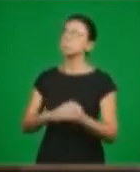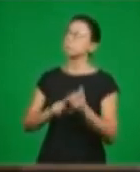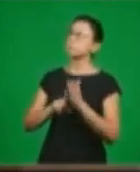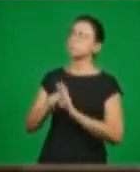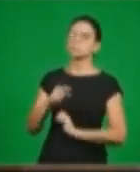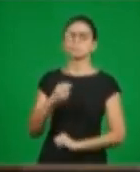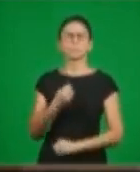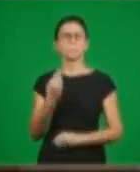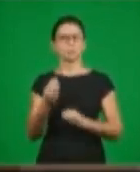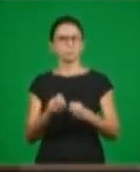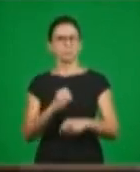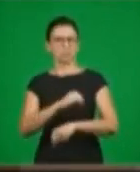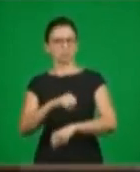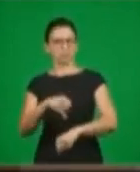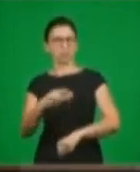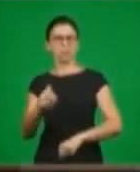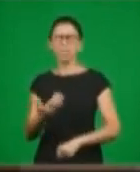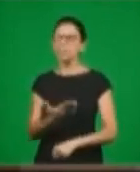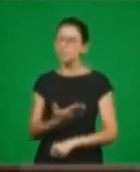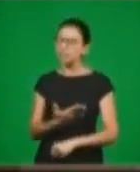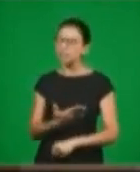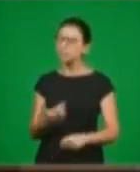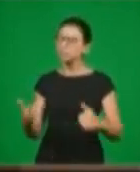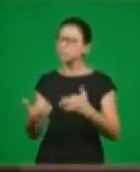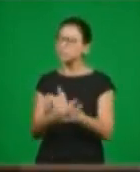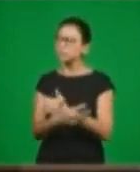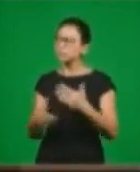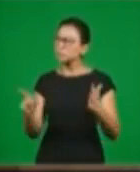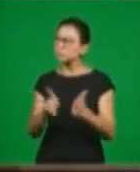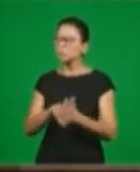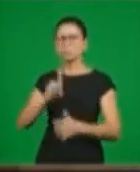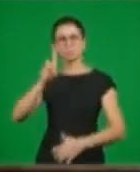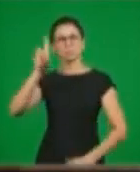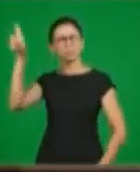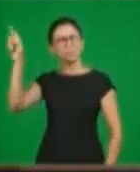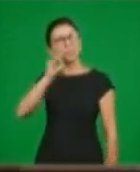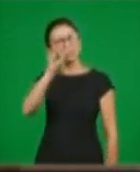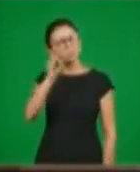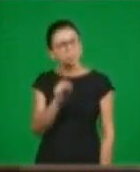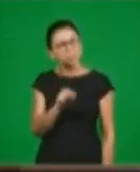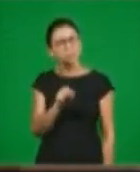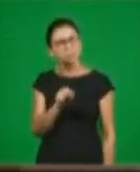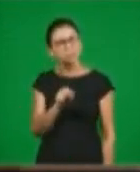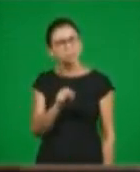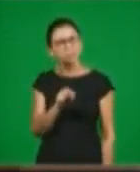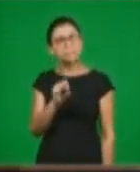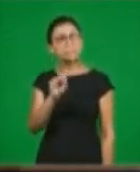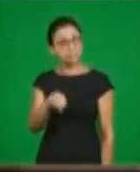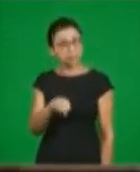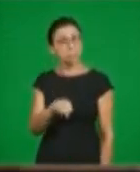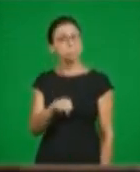abandoned. But Jerusalem was the city of the Lord. Yeah. Yeah, Jerusalem.